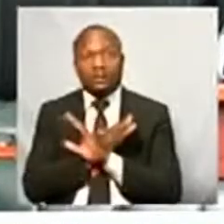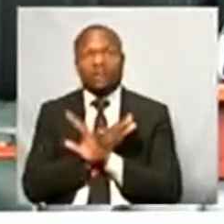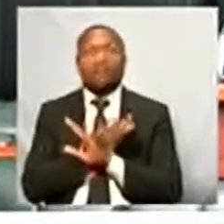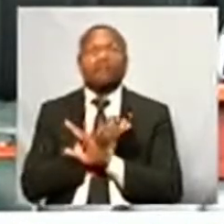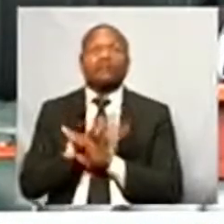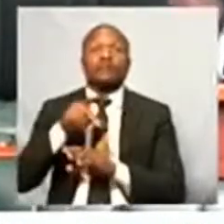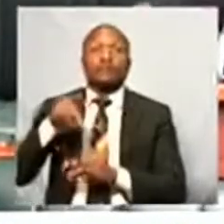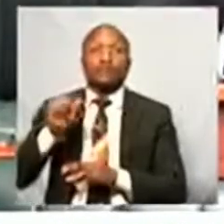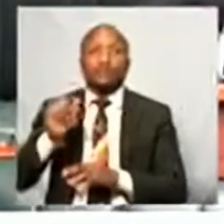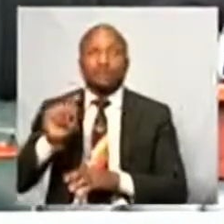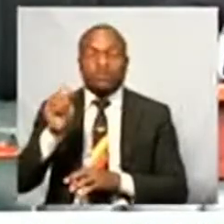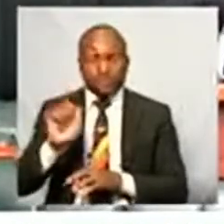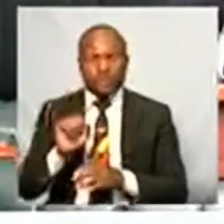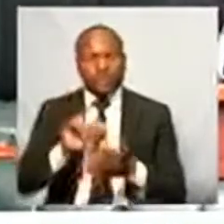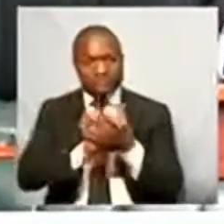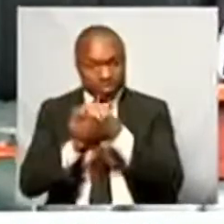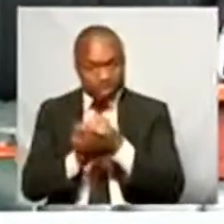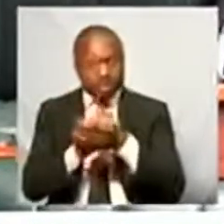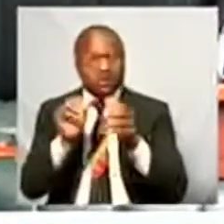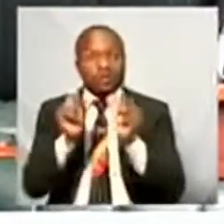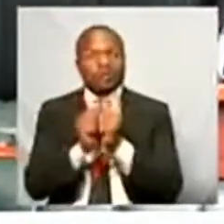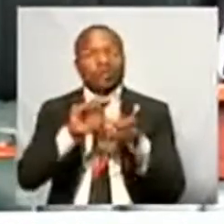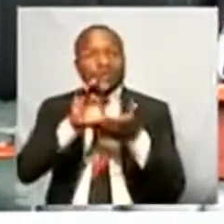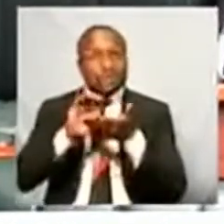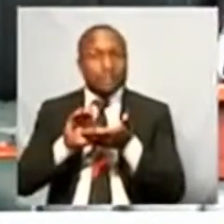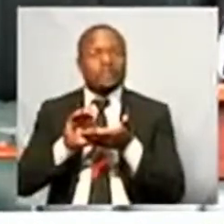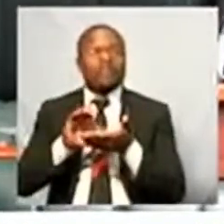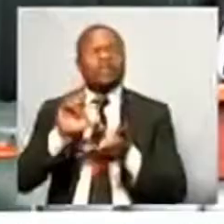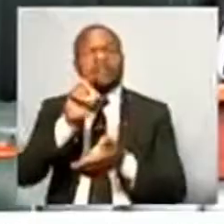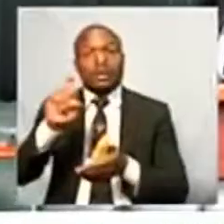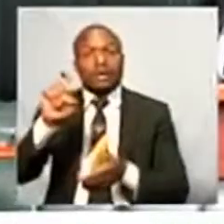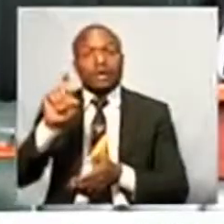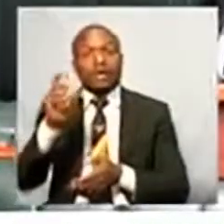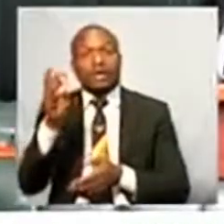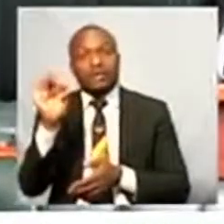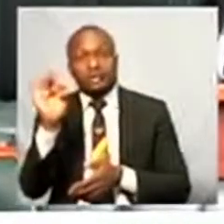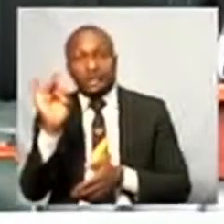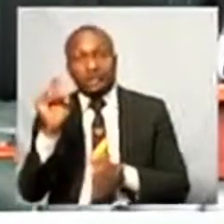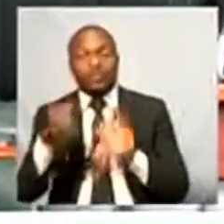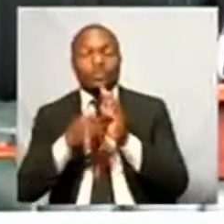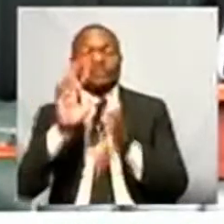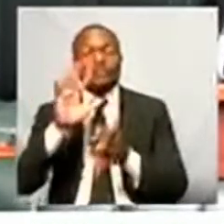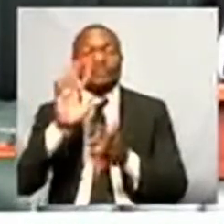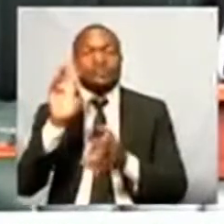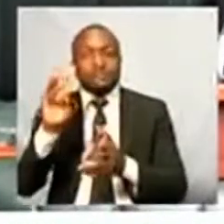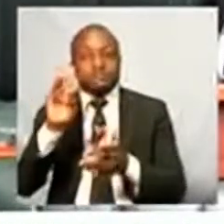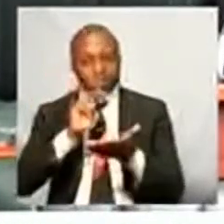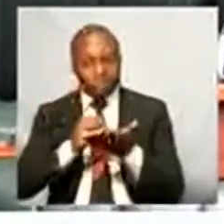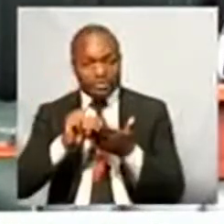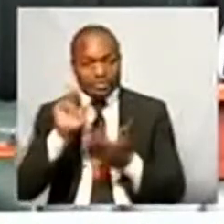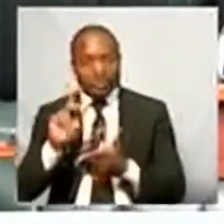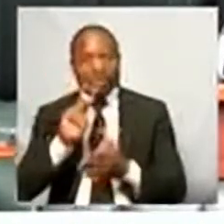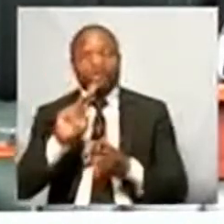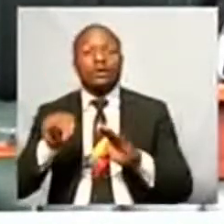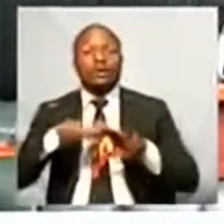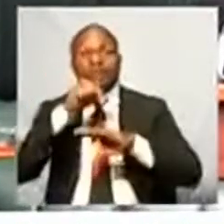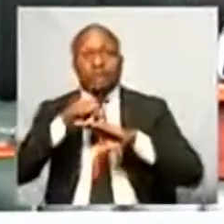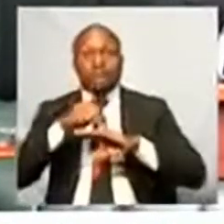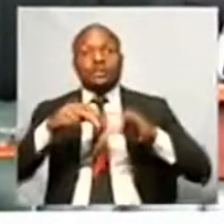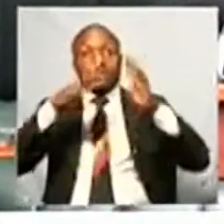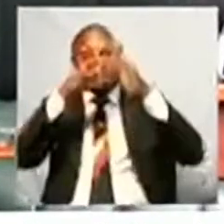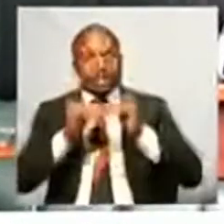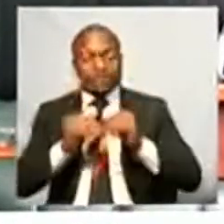Services Corporation, with an outstanding balance of 118.56 million kwacha. The National Housing